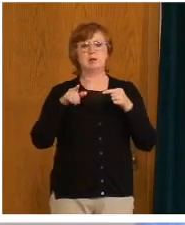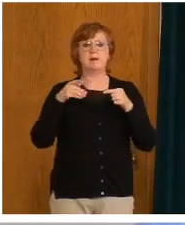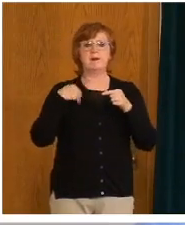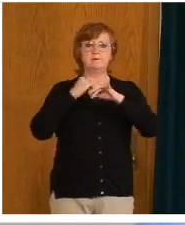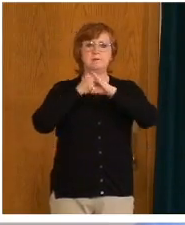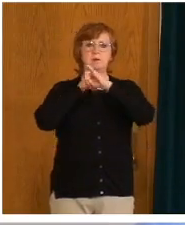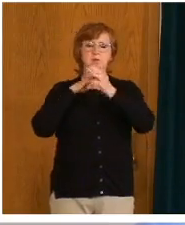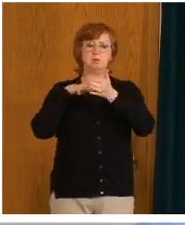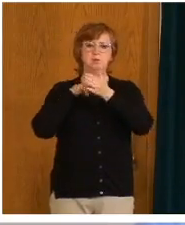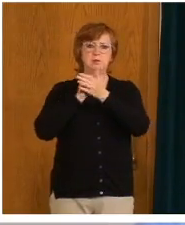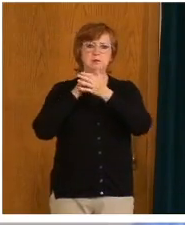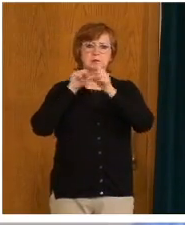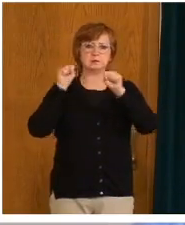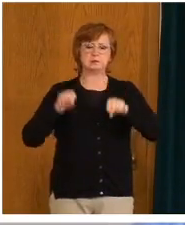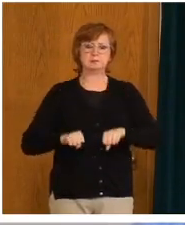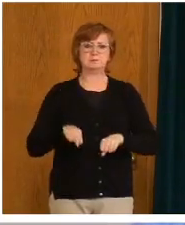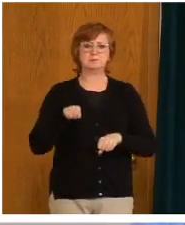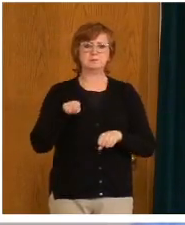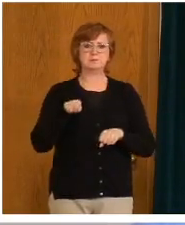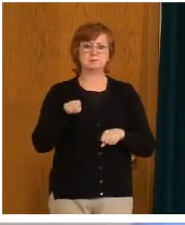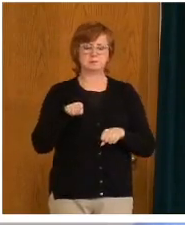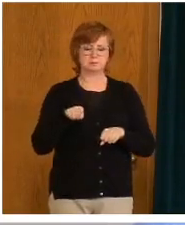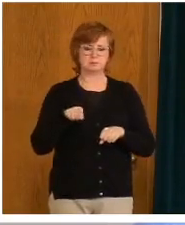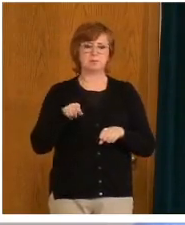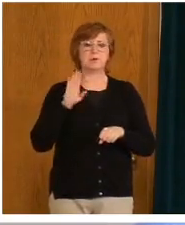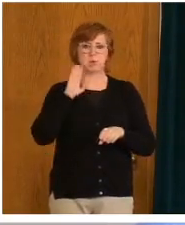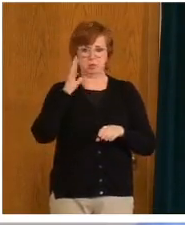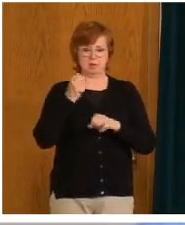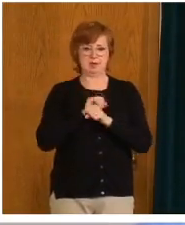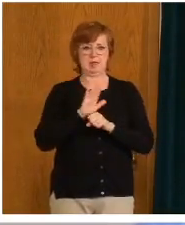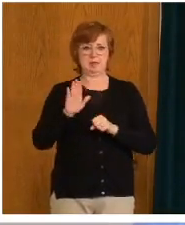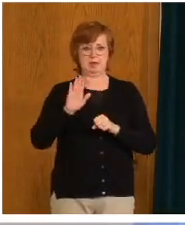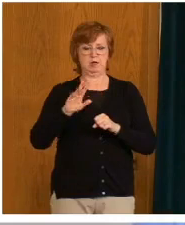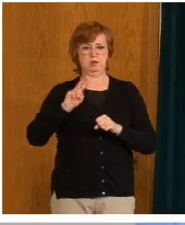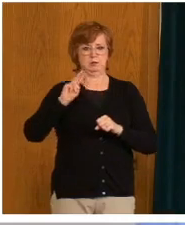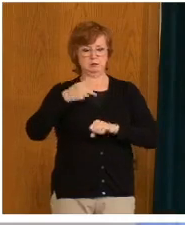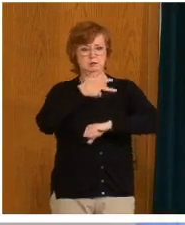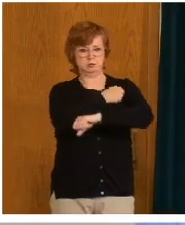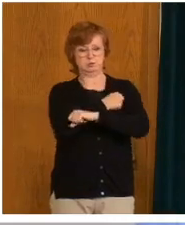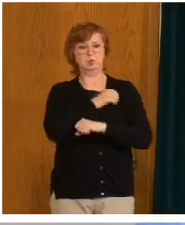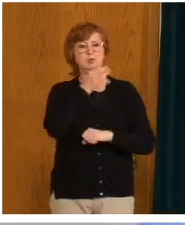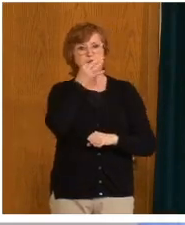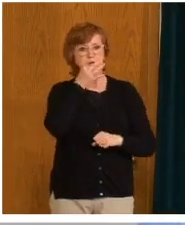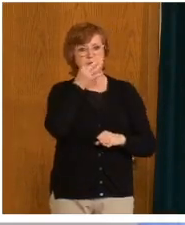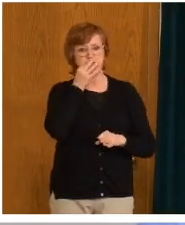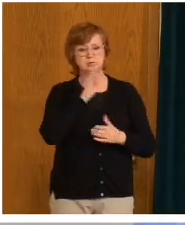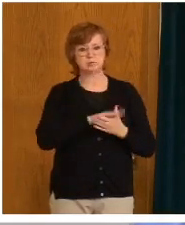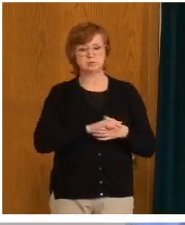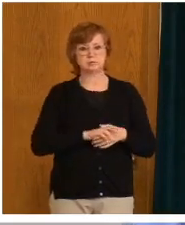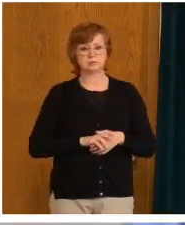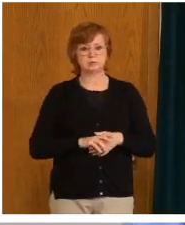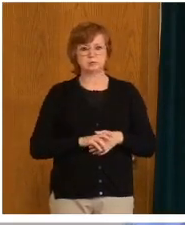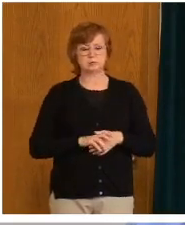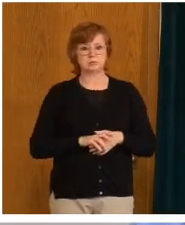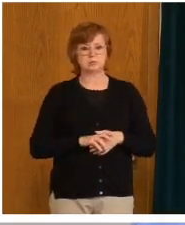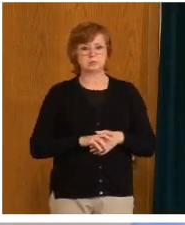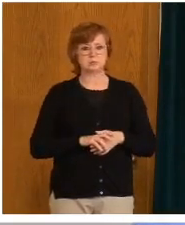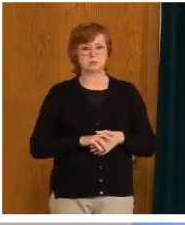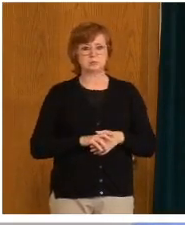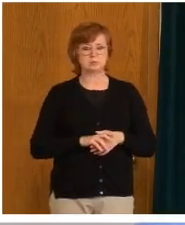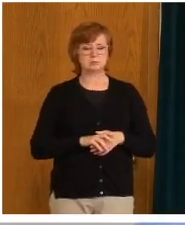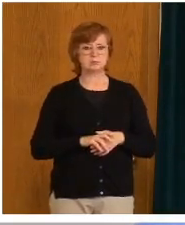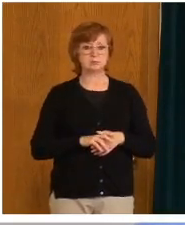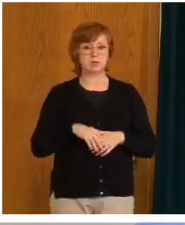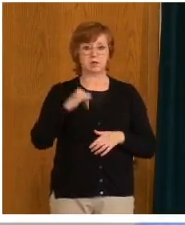notified by letter that they will get their doses a little earlier. And again, if more vaccine, AstraZeneca is